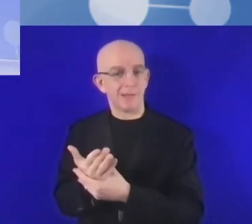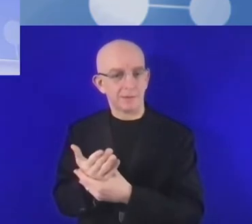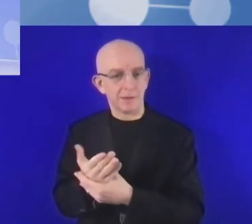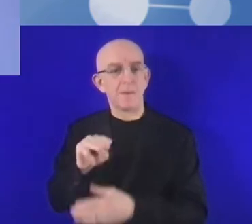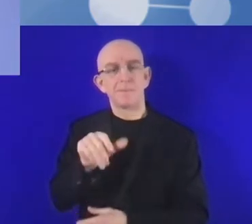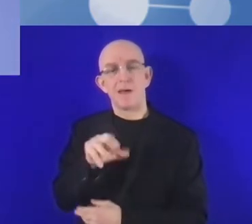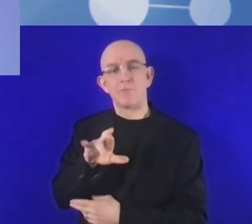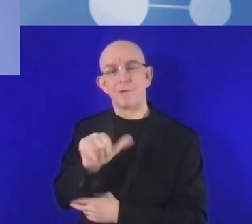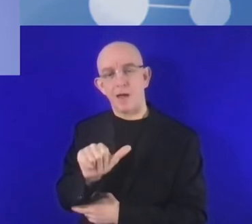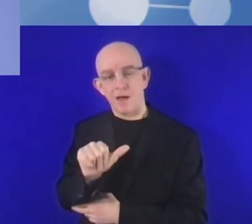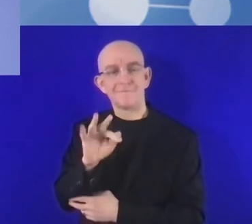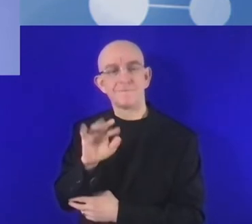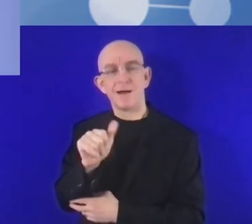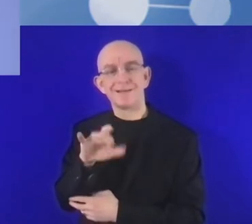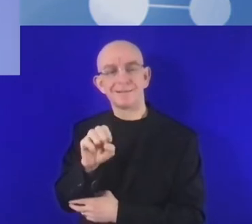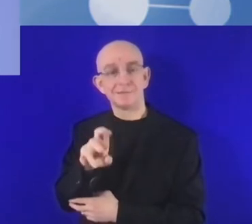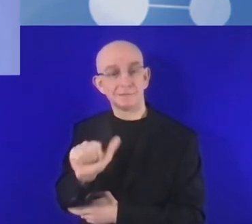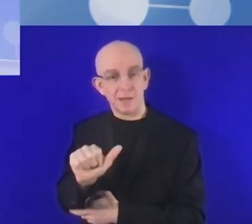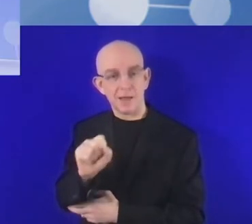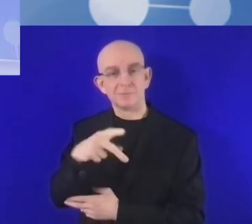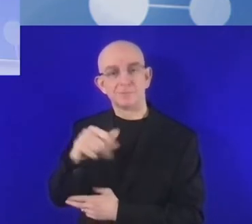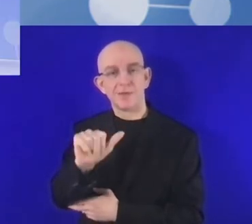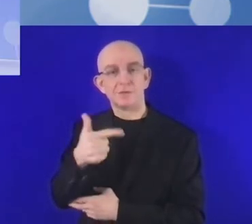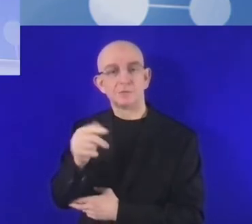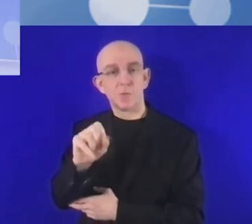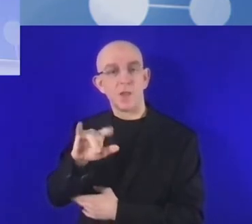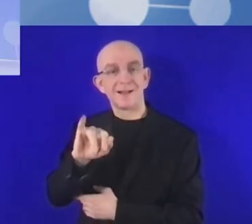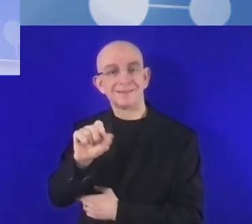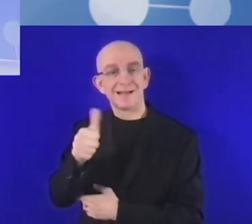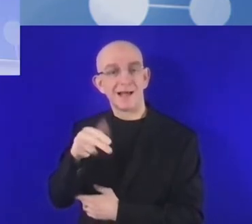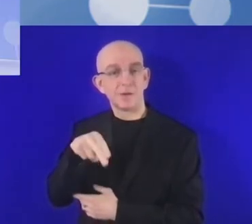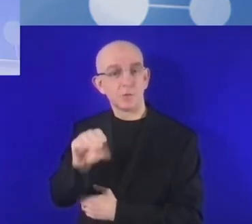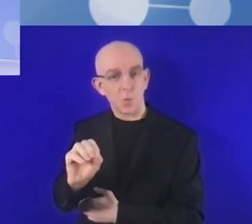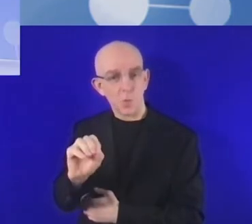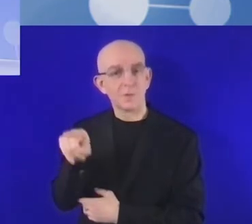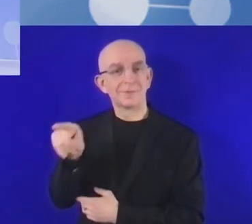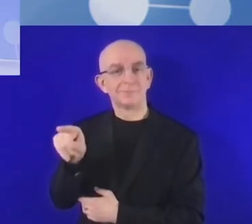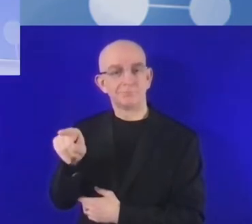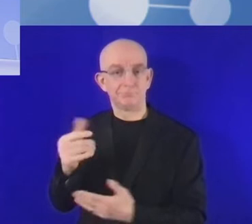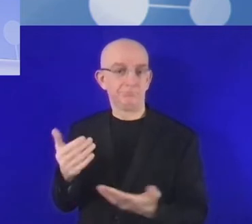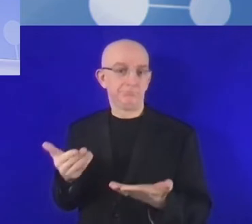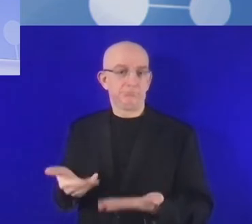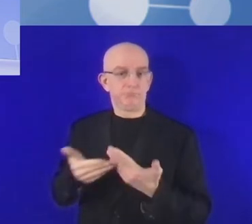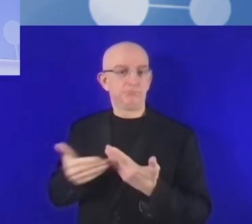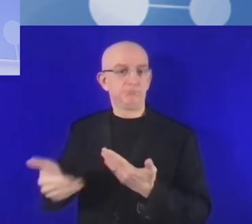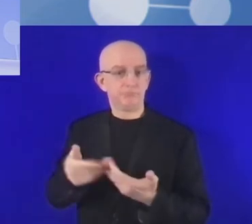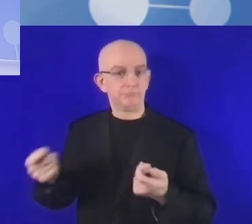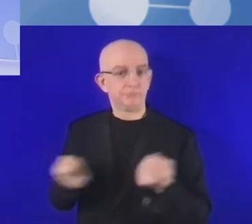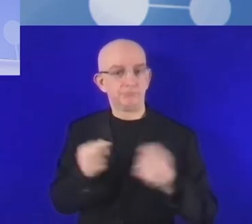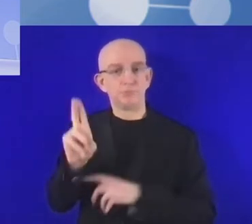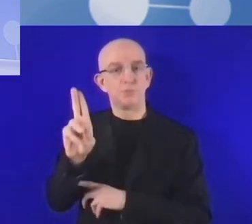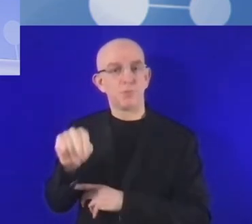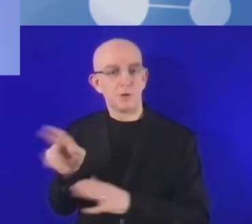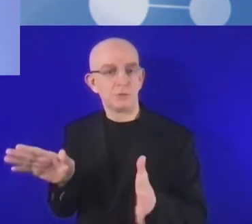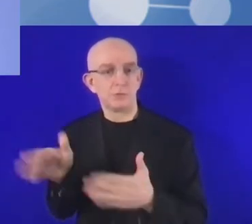Tshi, Bangungshi Juli Mishu Zhang. Henny Weide Sienseng, ta się Fagło Shuzi